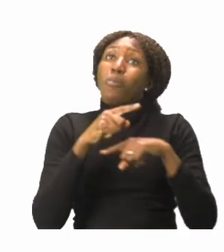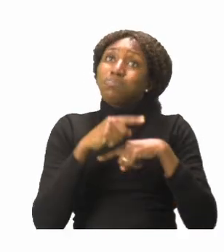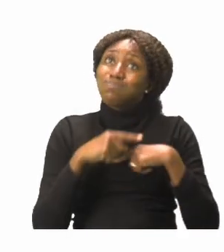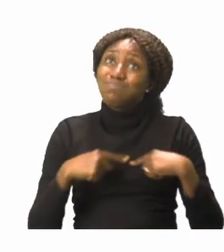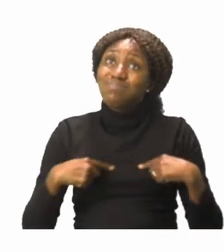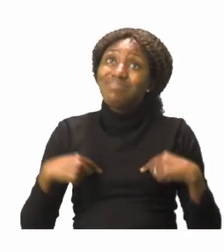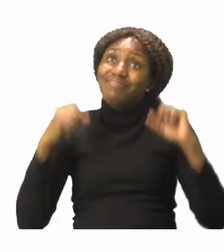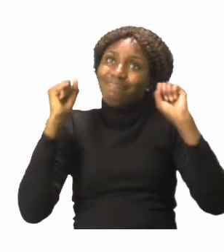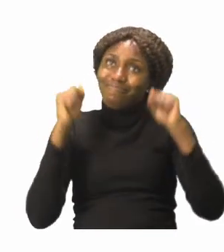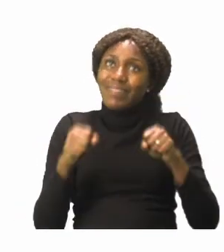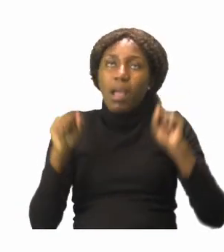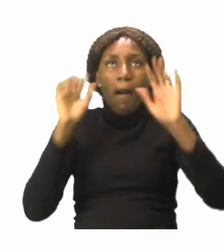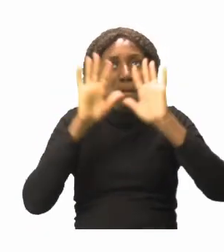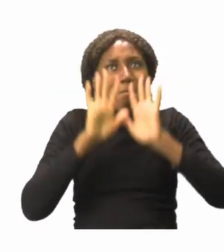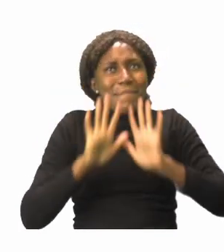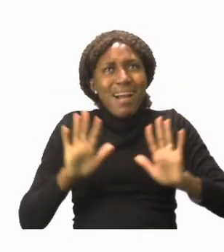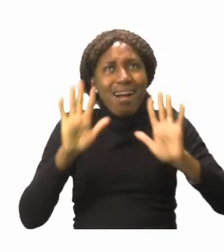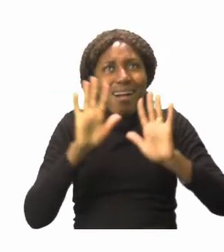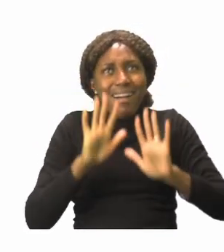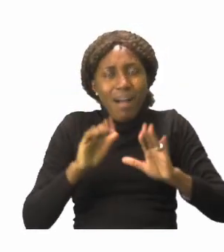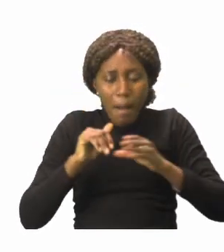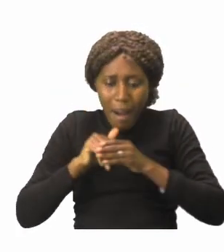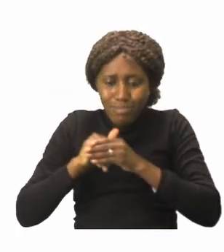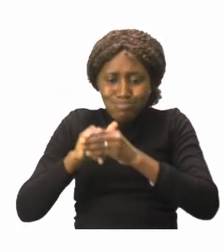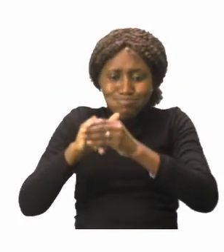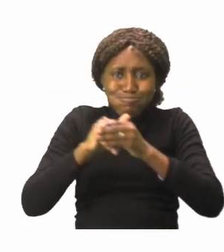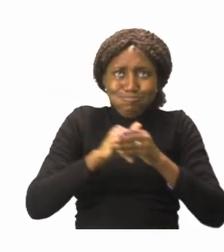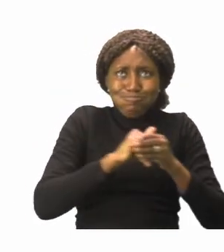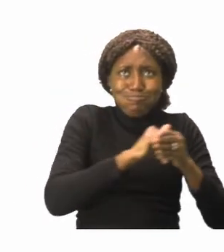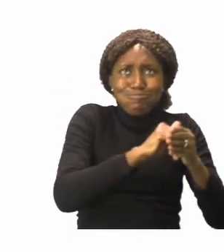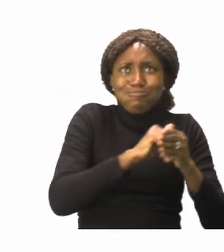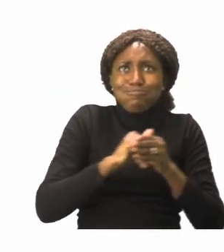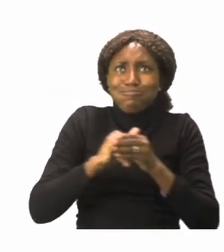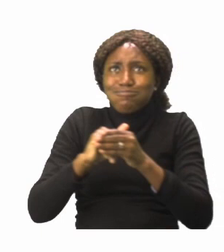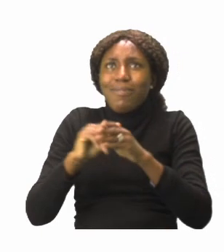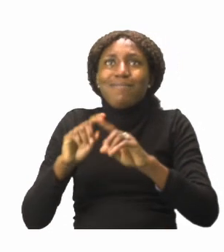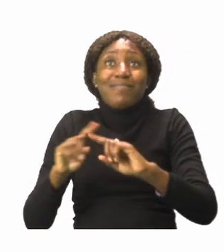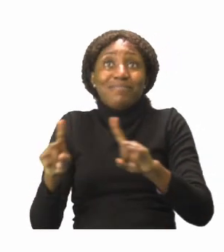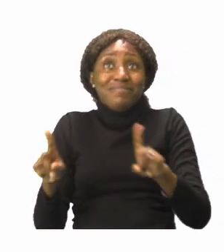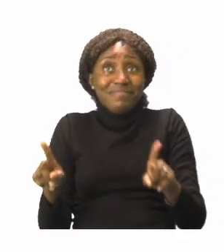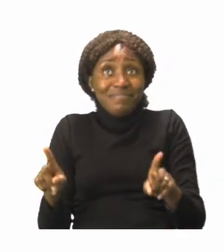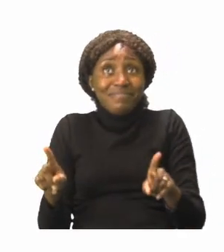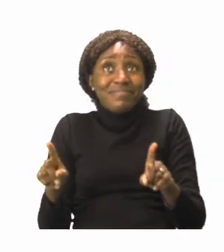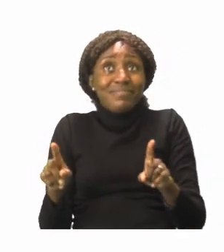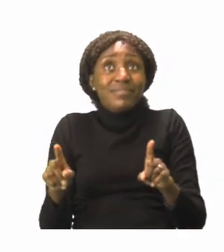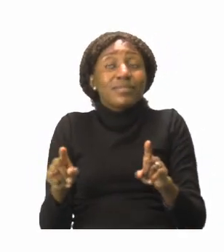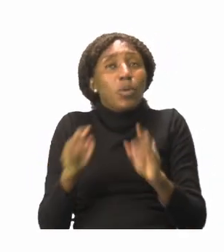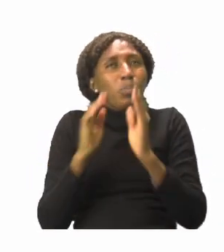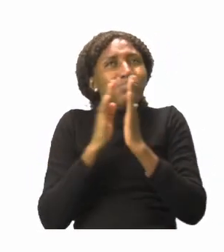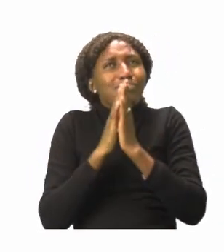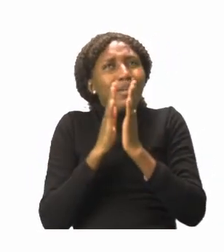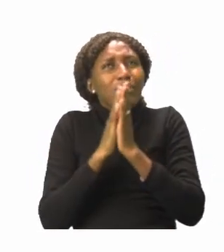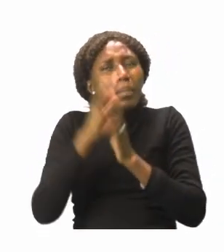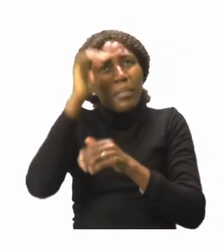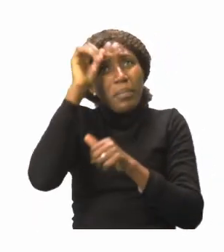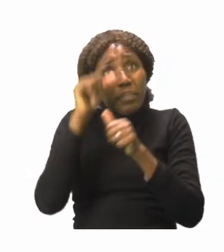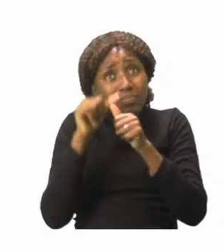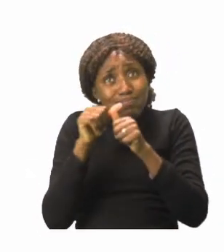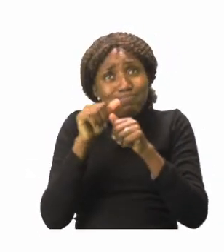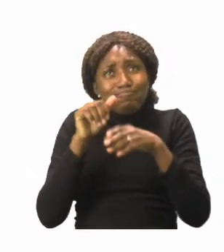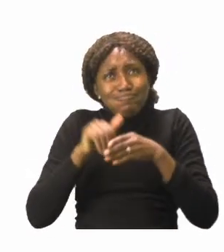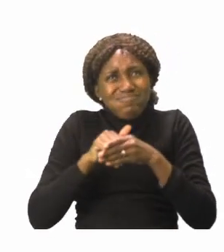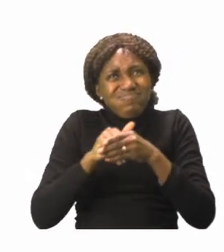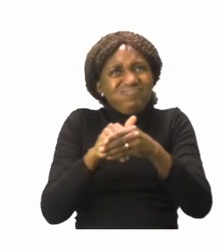the different types of transport. Now remember, transport is anything